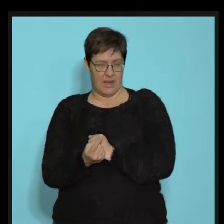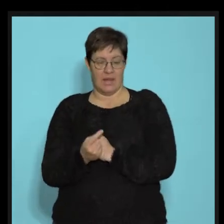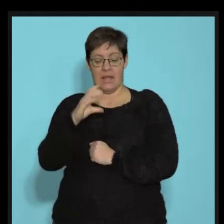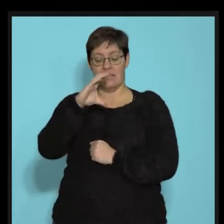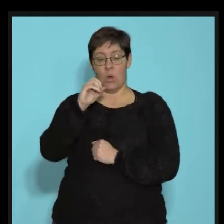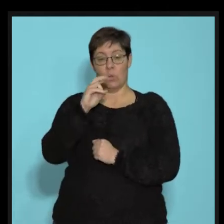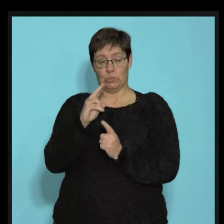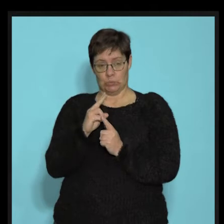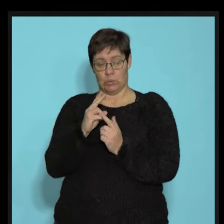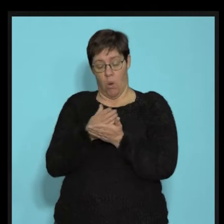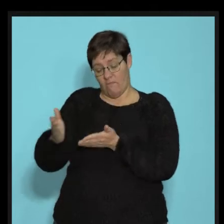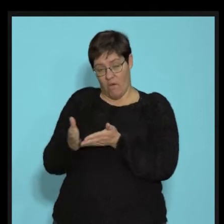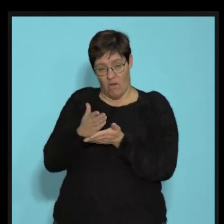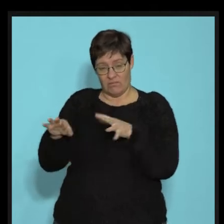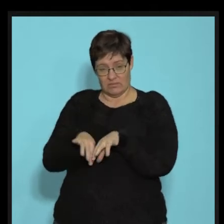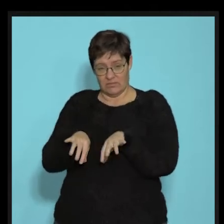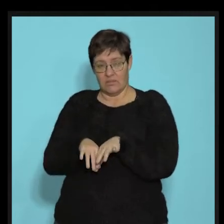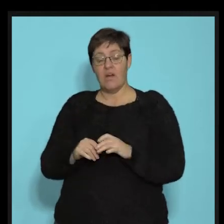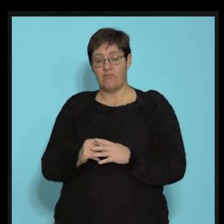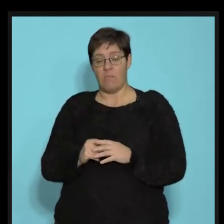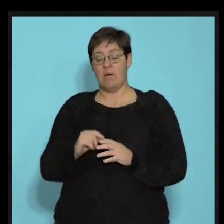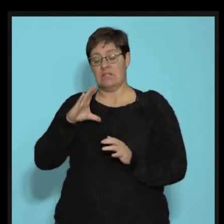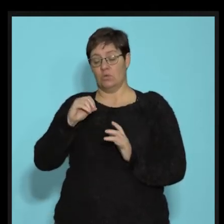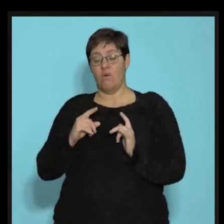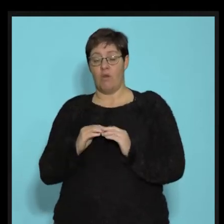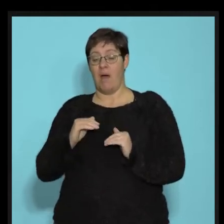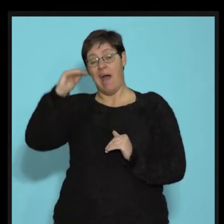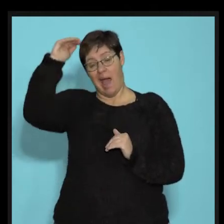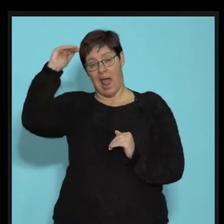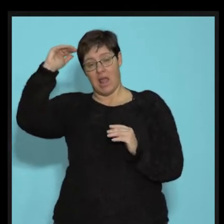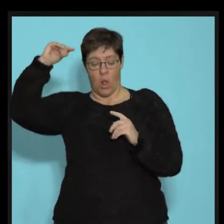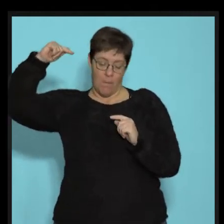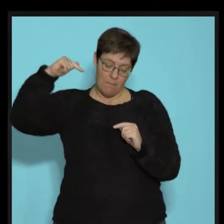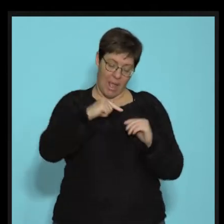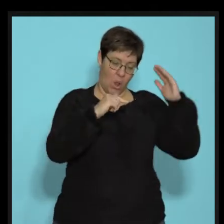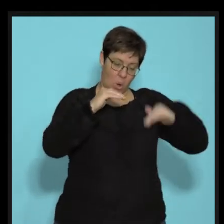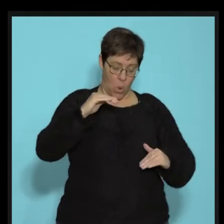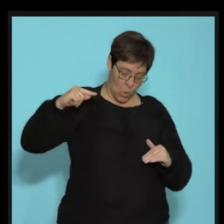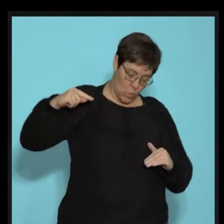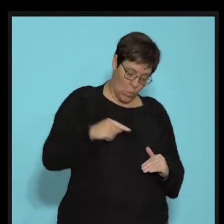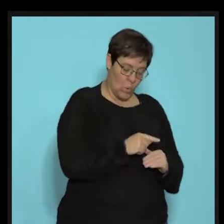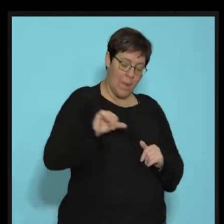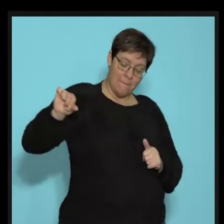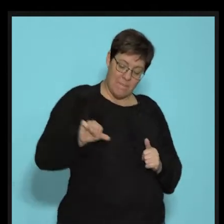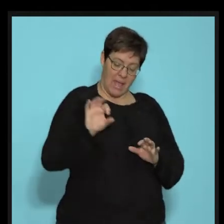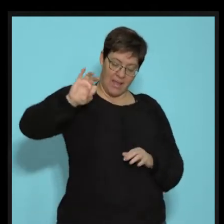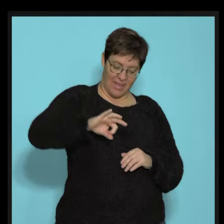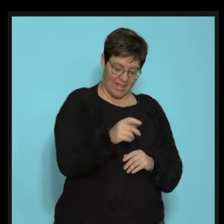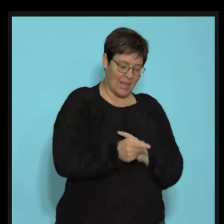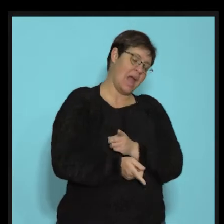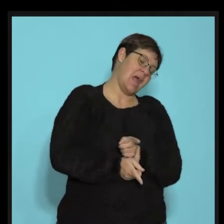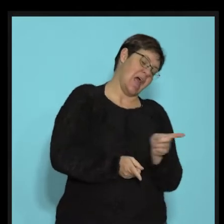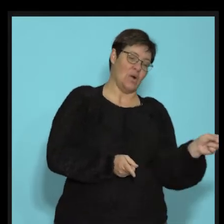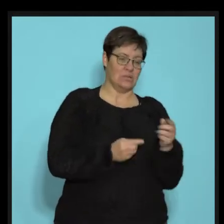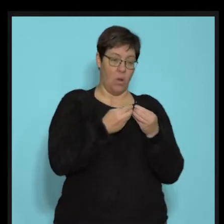moves from a high concentration to a low concentration, back into these spiracles, and out it goes